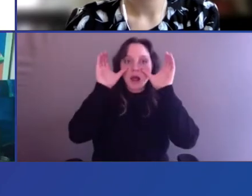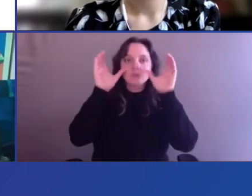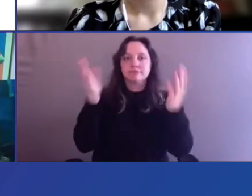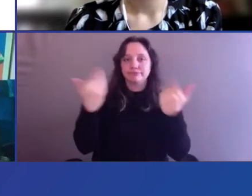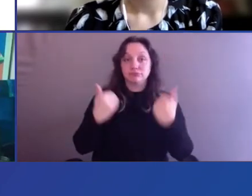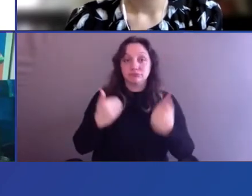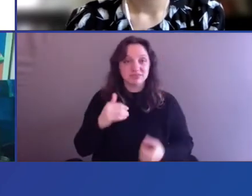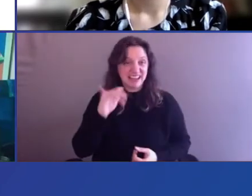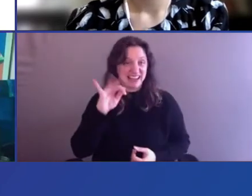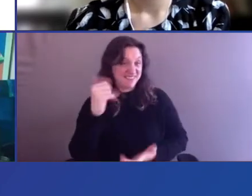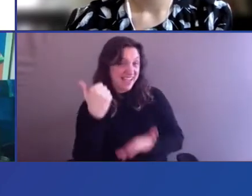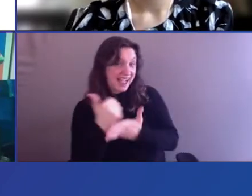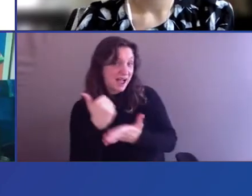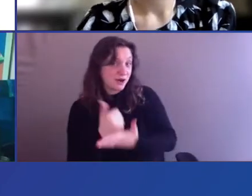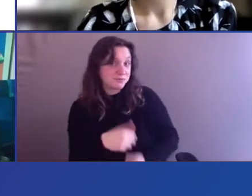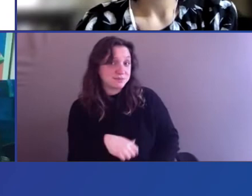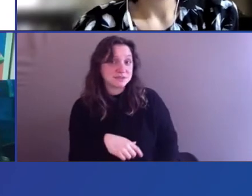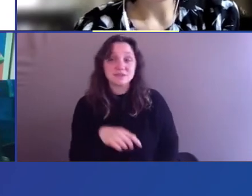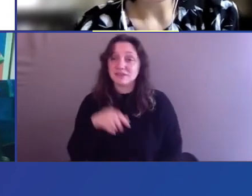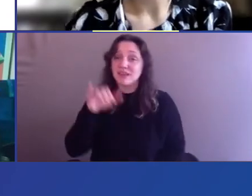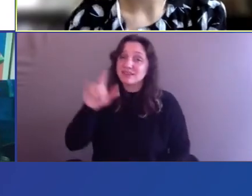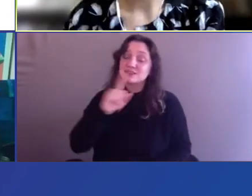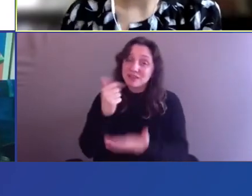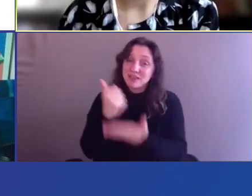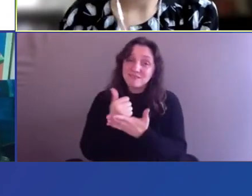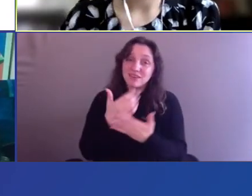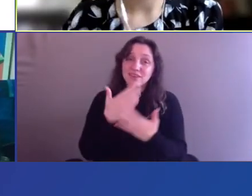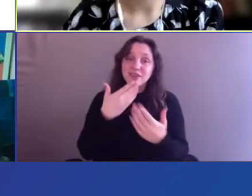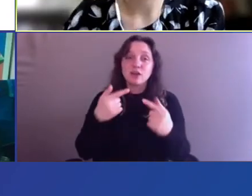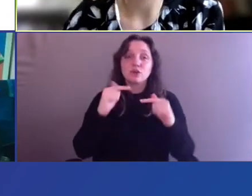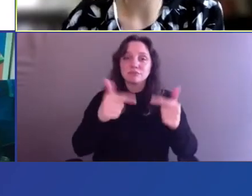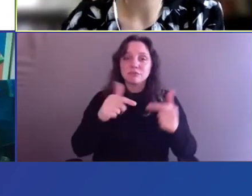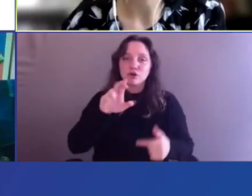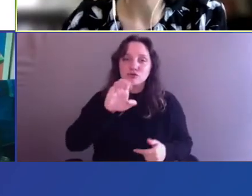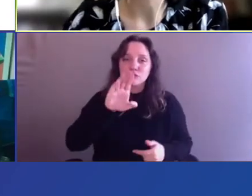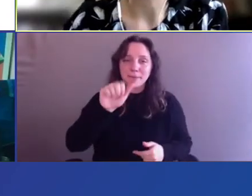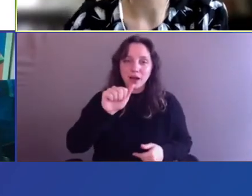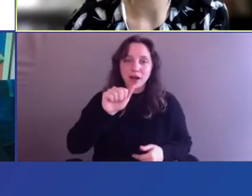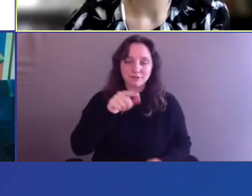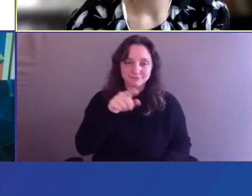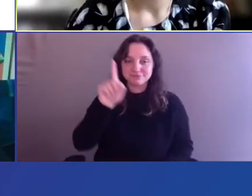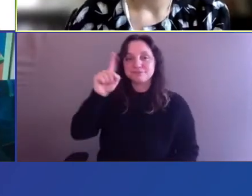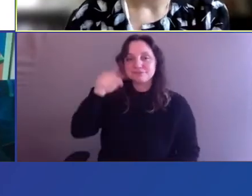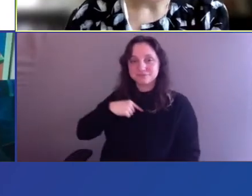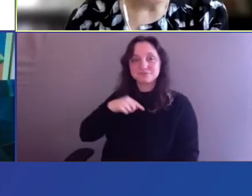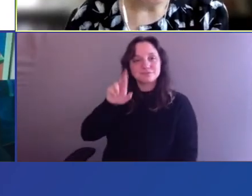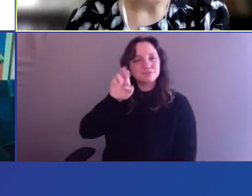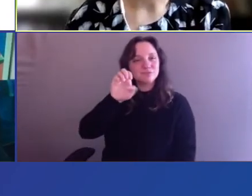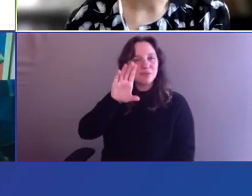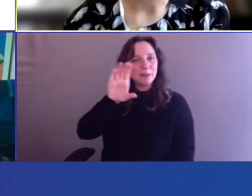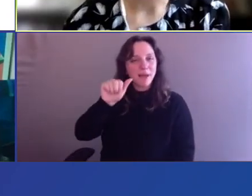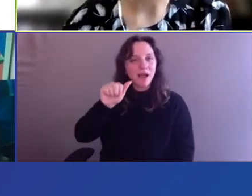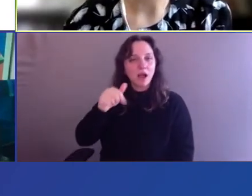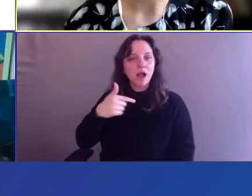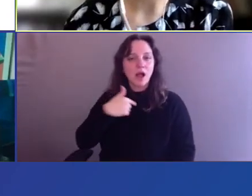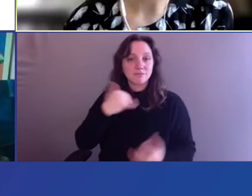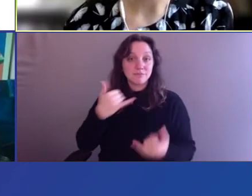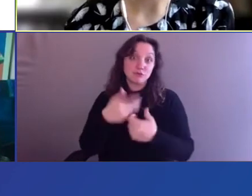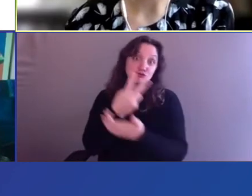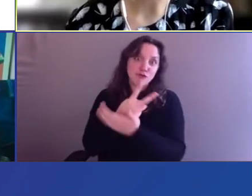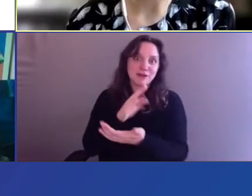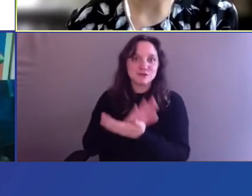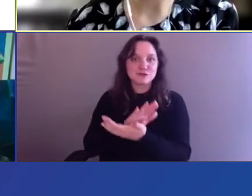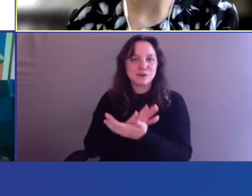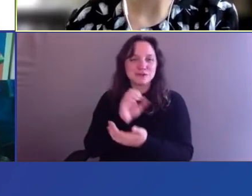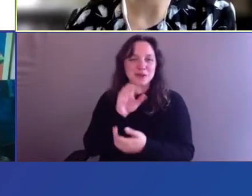It's really helpful. Thank you. Rebecca, go ahead. Yeah, this is Rebecca speaking. I'm in grad school, so stick